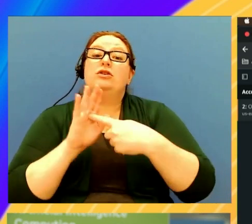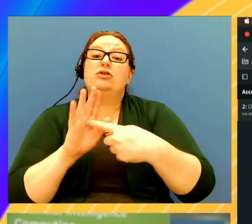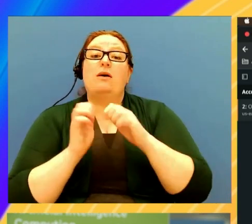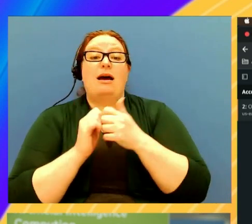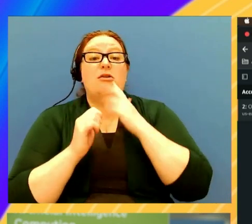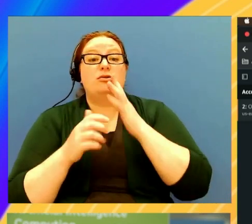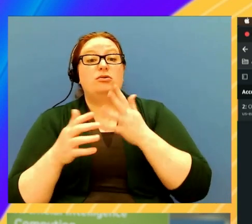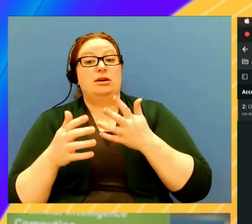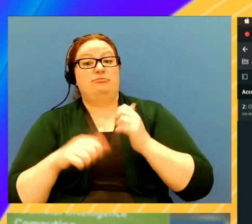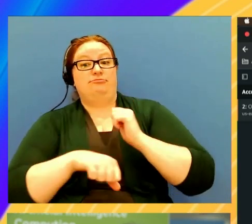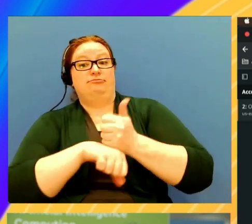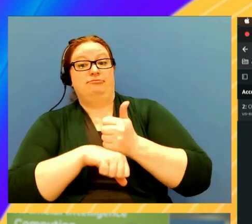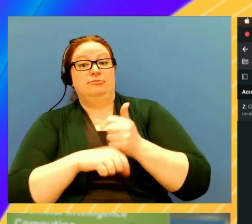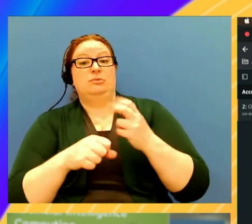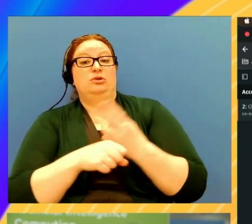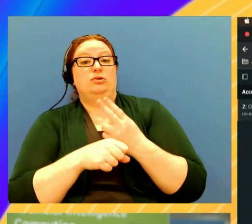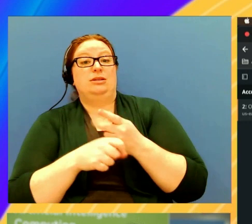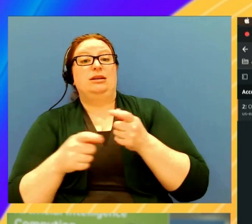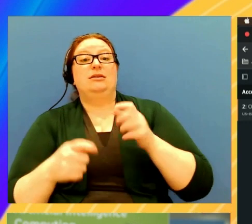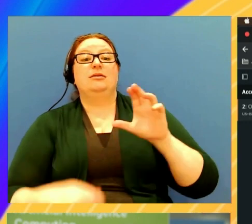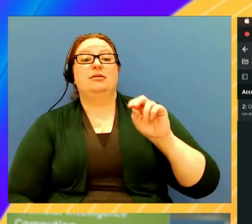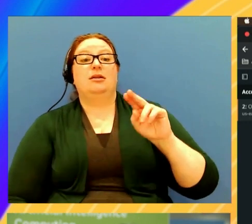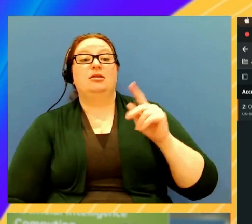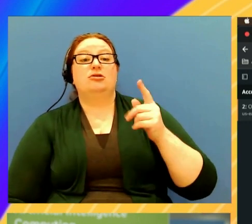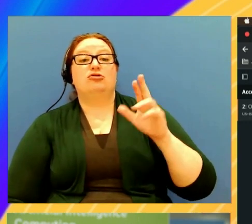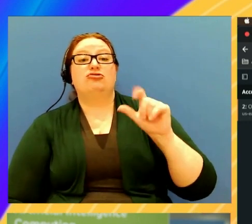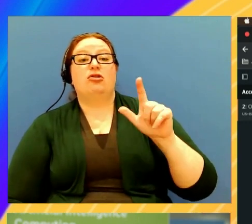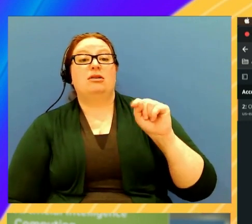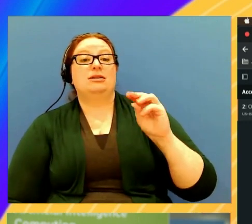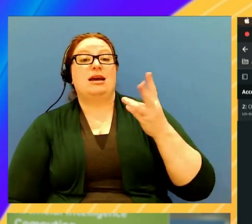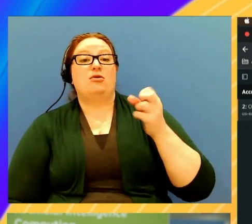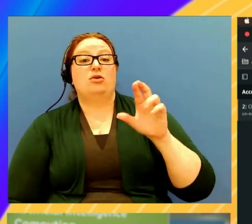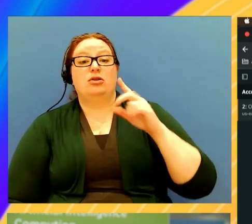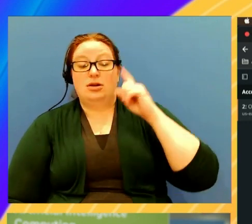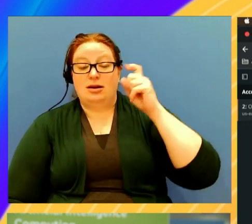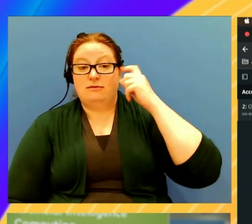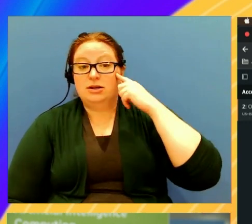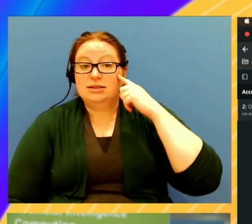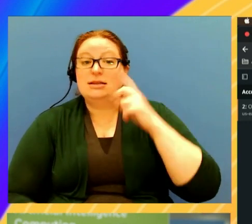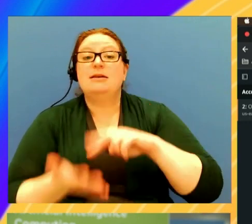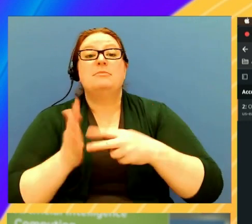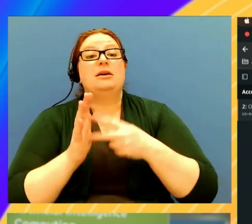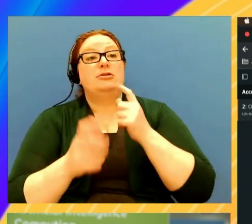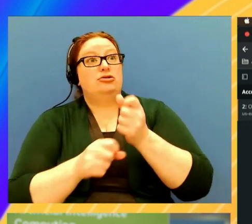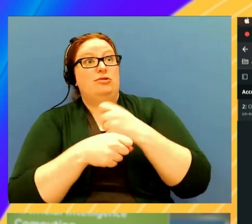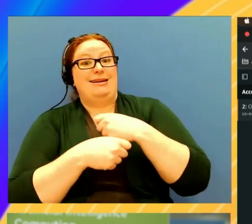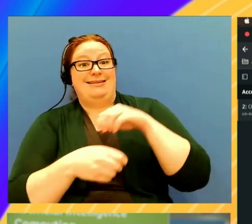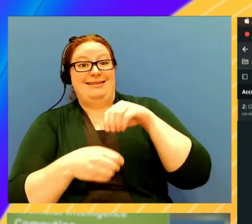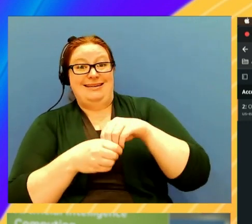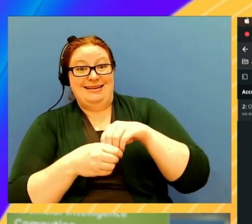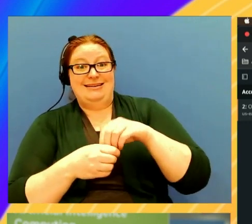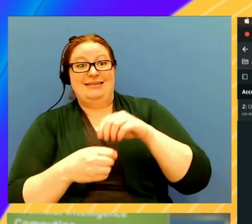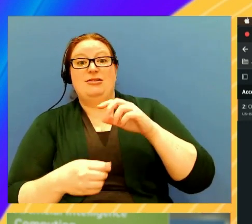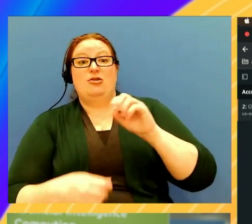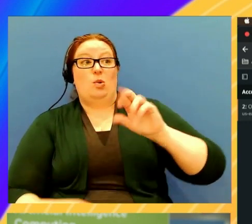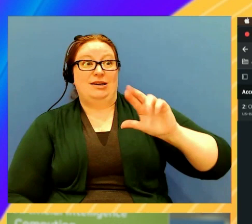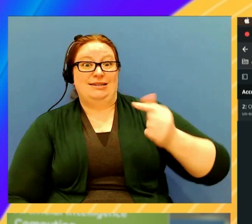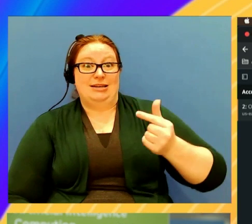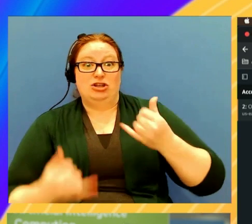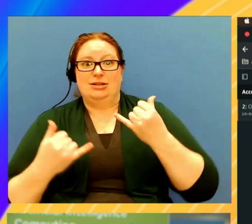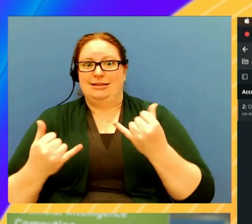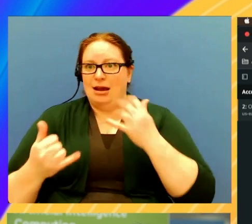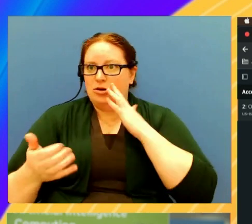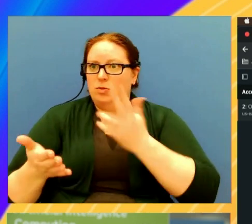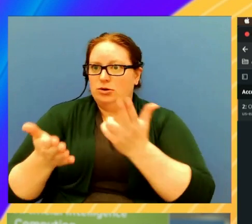tower governance. So what that means is you created the account in organizations, and now you want to enroll it under control tower